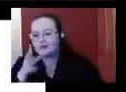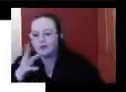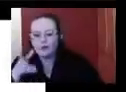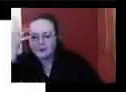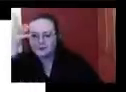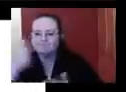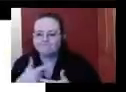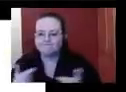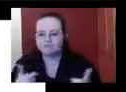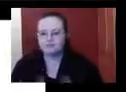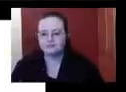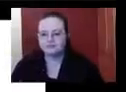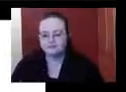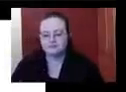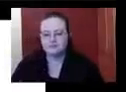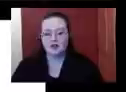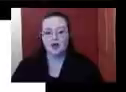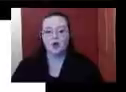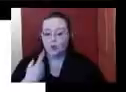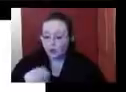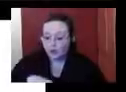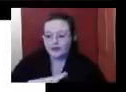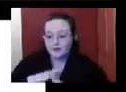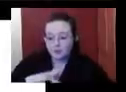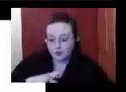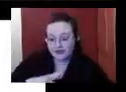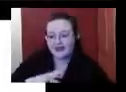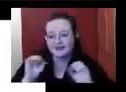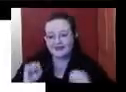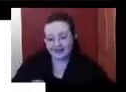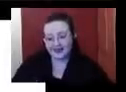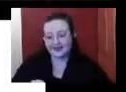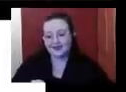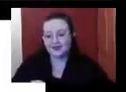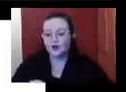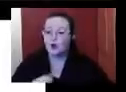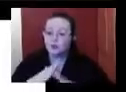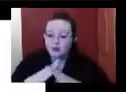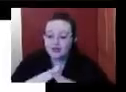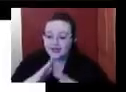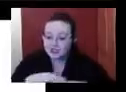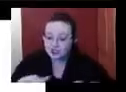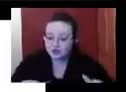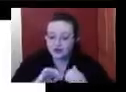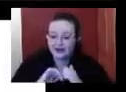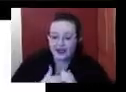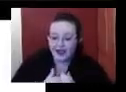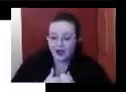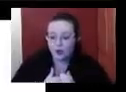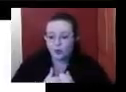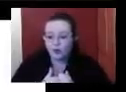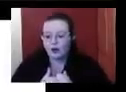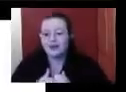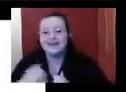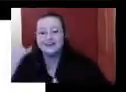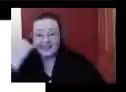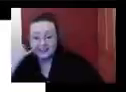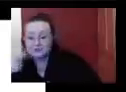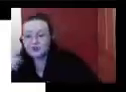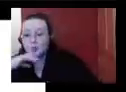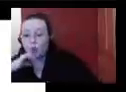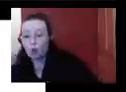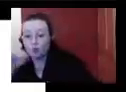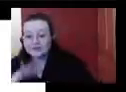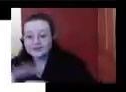be vaccinated, including children under the age of 12, by having a large proportion of the eligible population fully